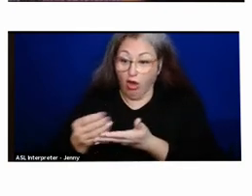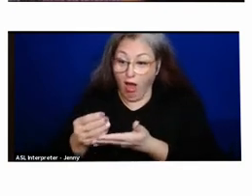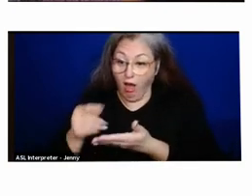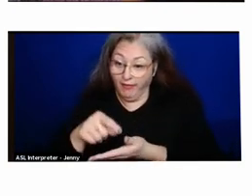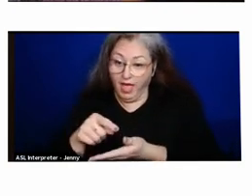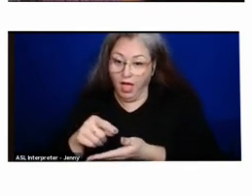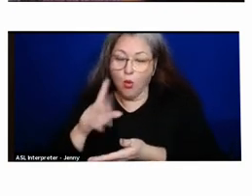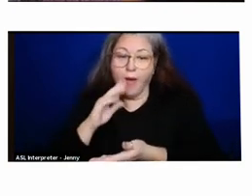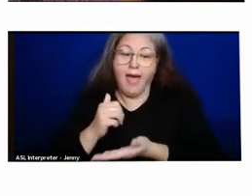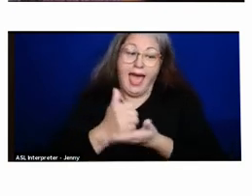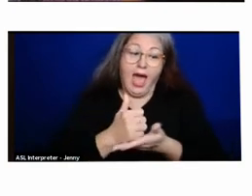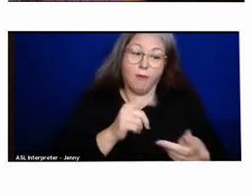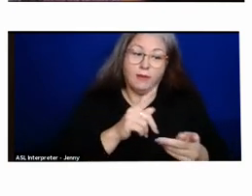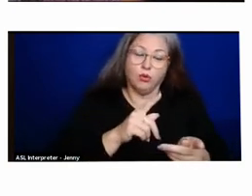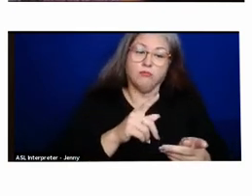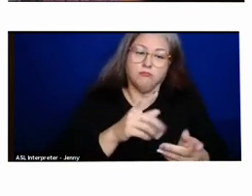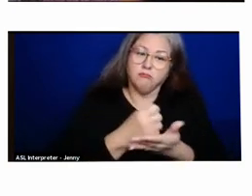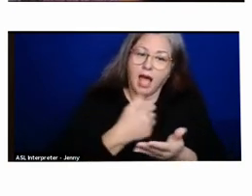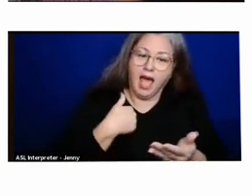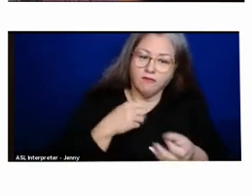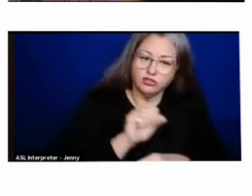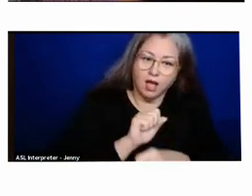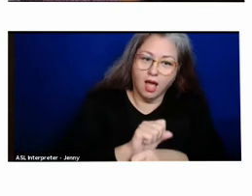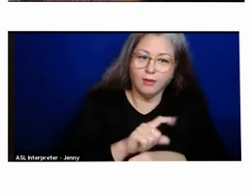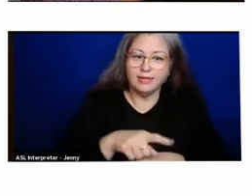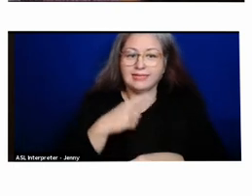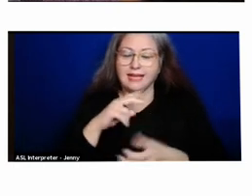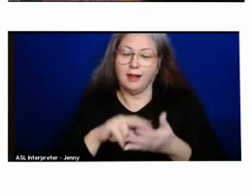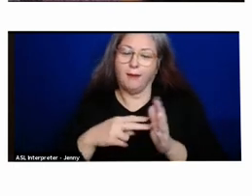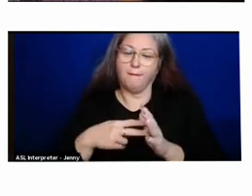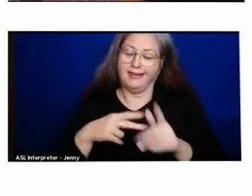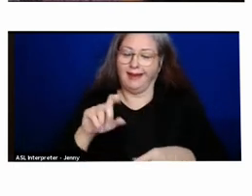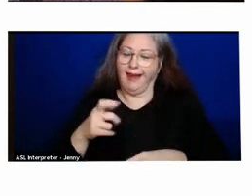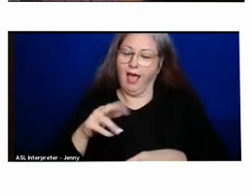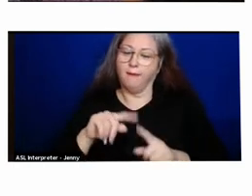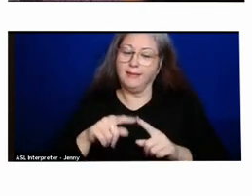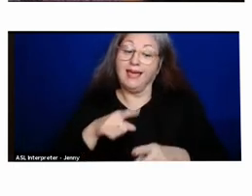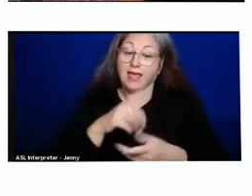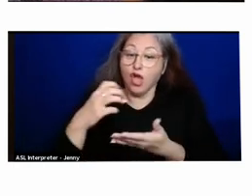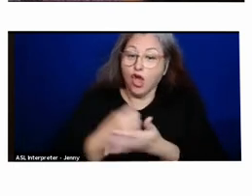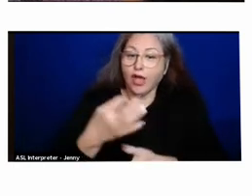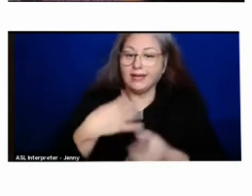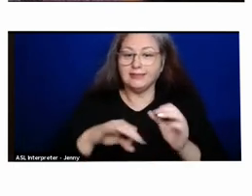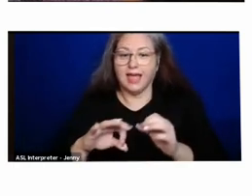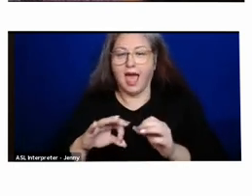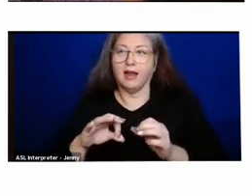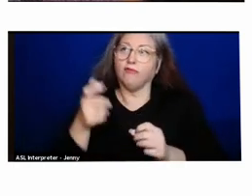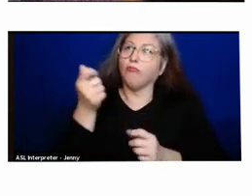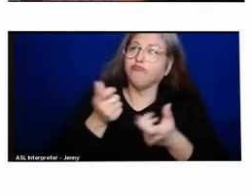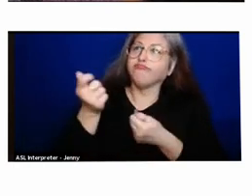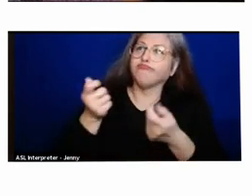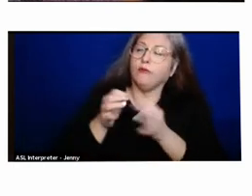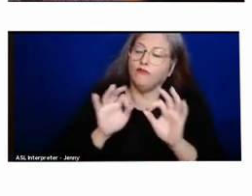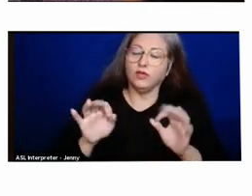jobs is one motto. Another one is a leg up, not a handout. This is where it becomes very important for us to think